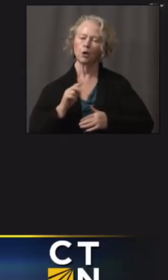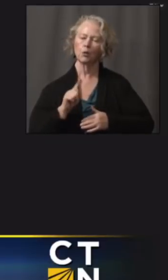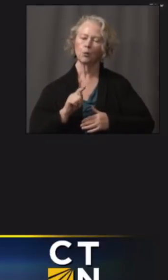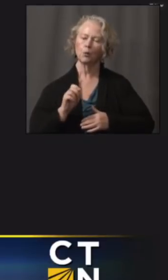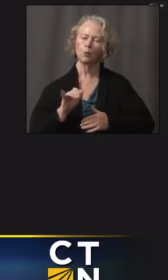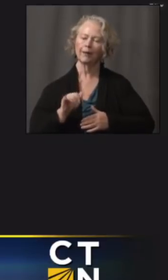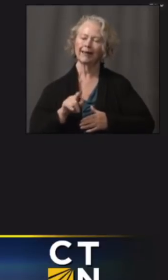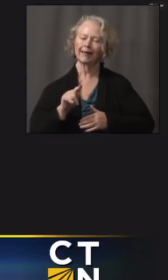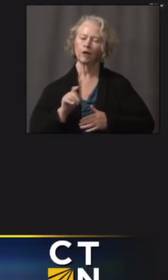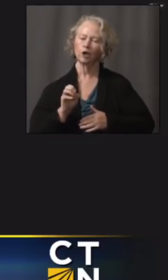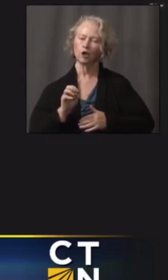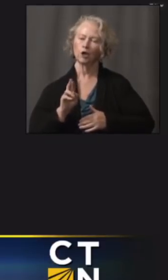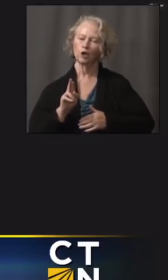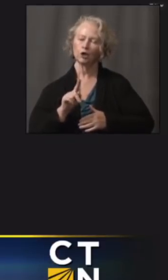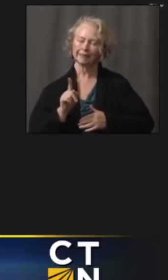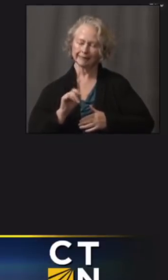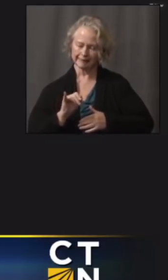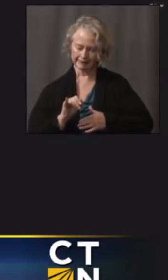question